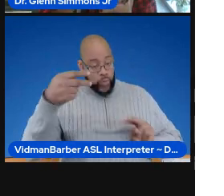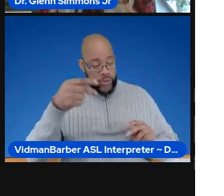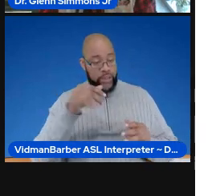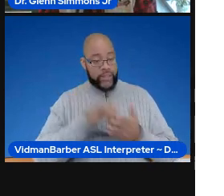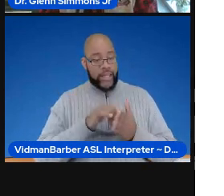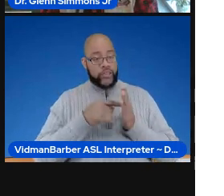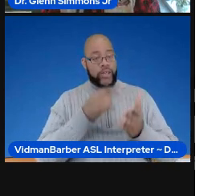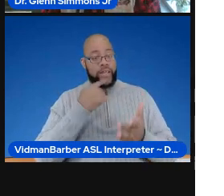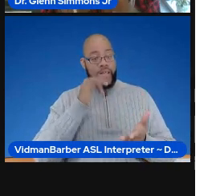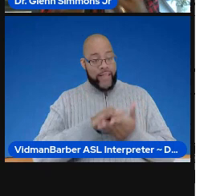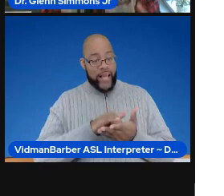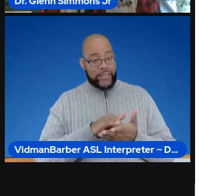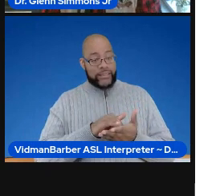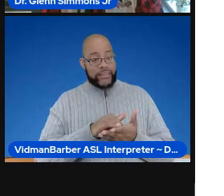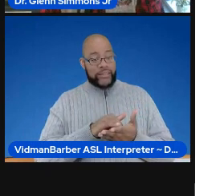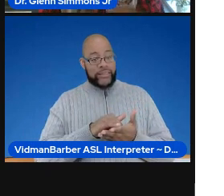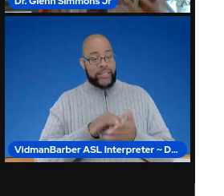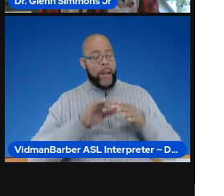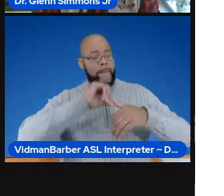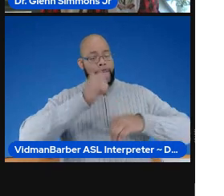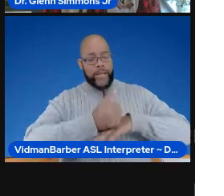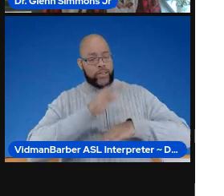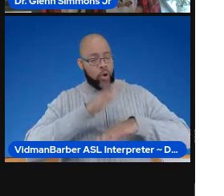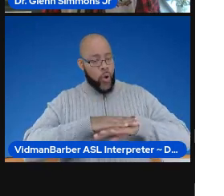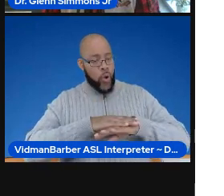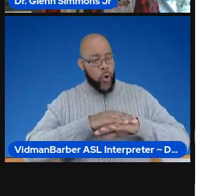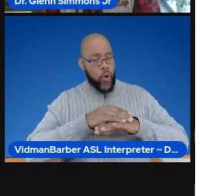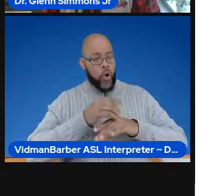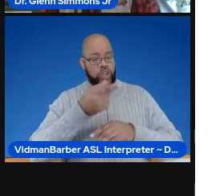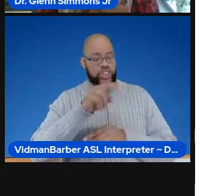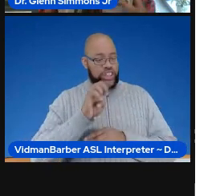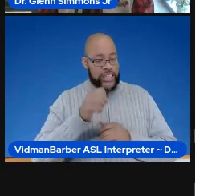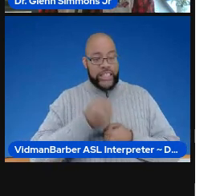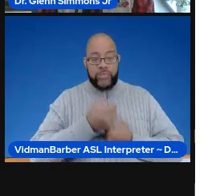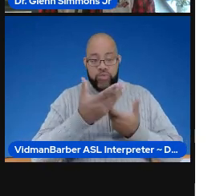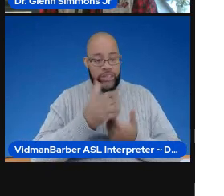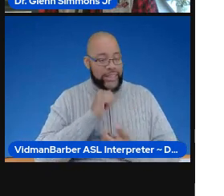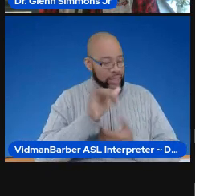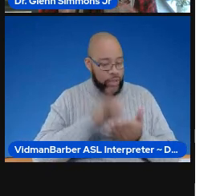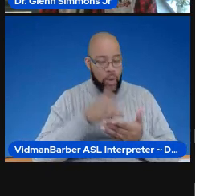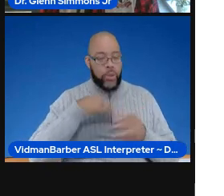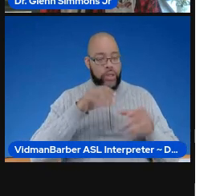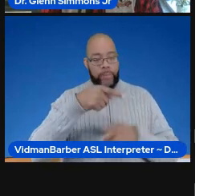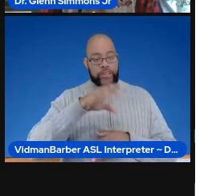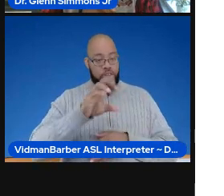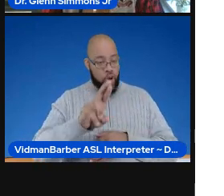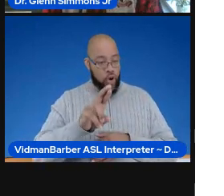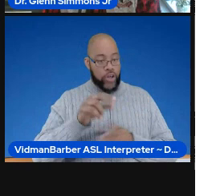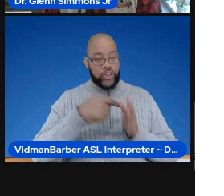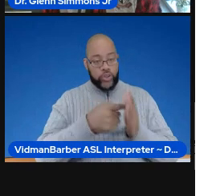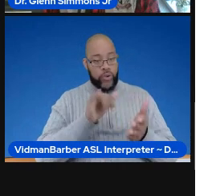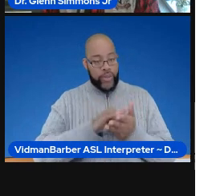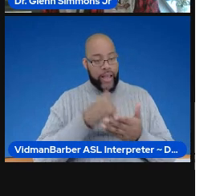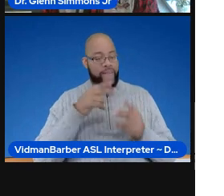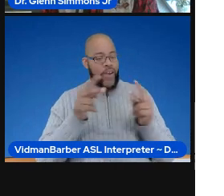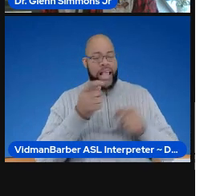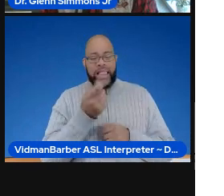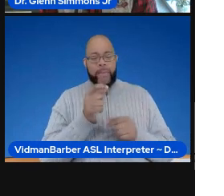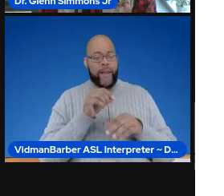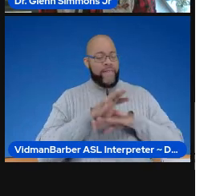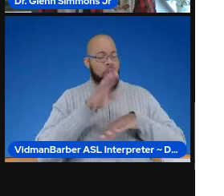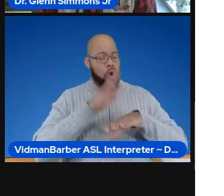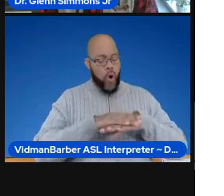indicates that this isn't an effect just based on gene expression or something like that. We've done the PCR. PCR shows that there's very little effect on